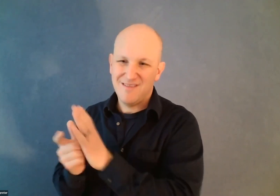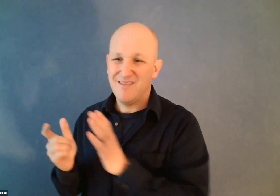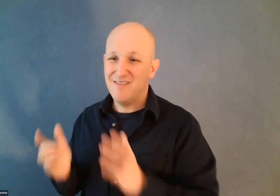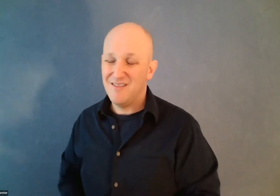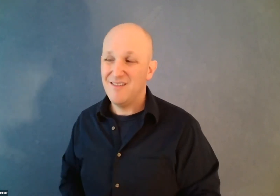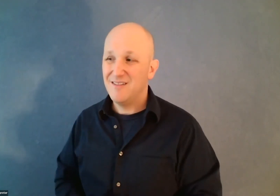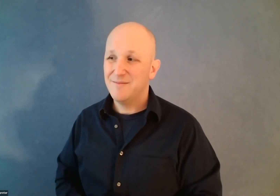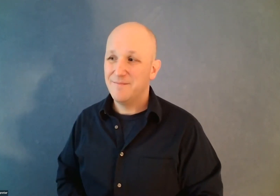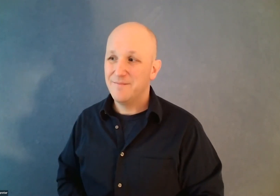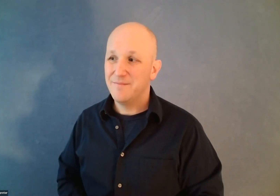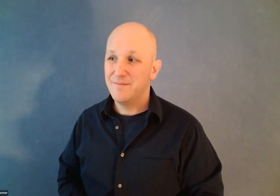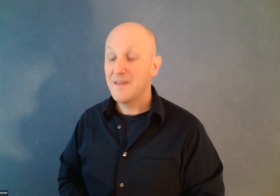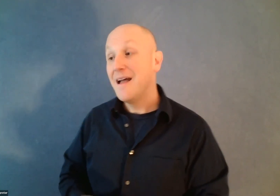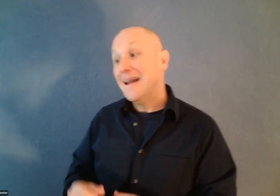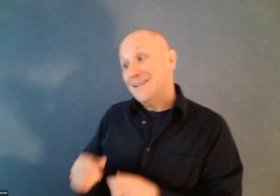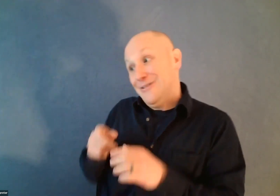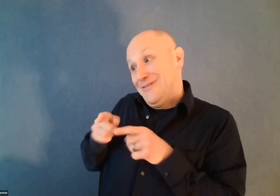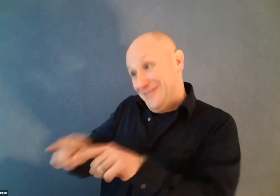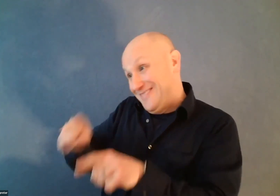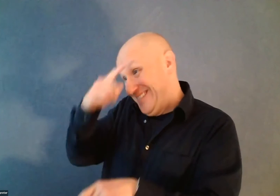So I might reconsider that a little bit.